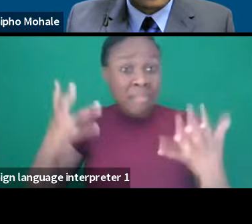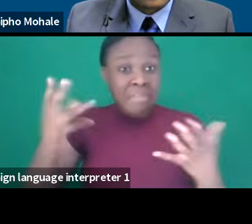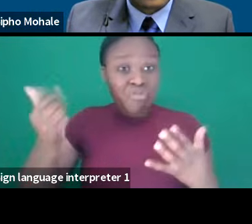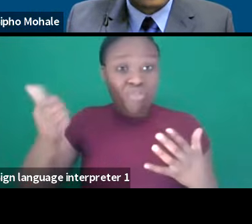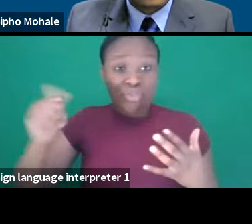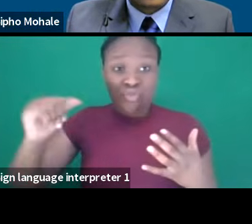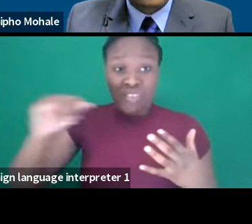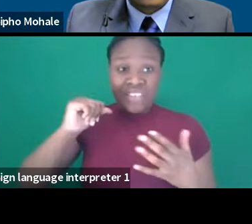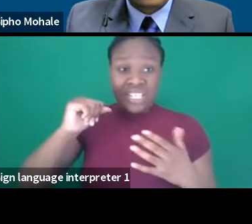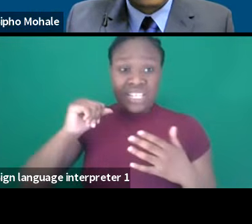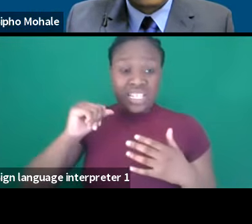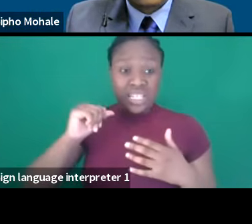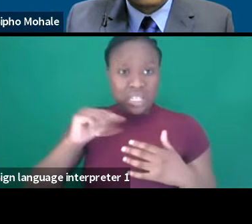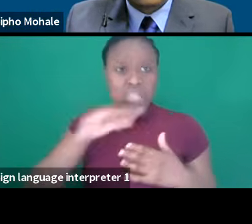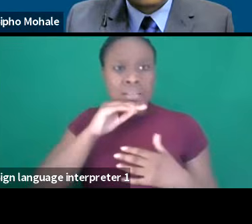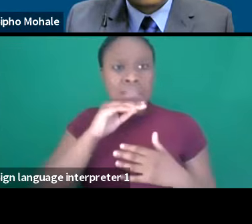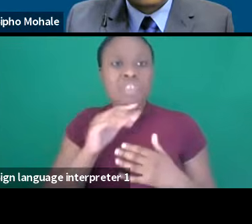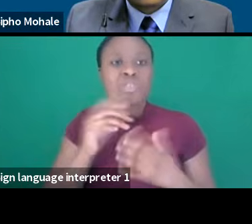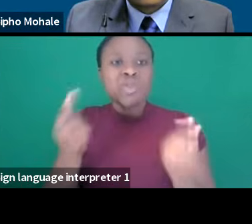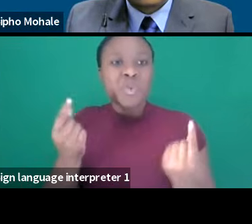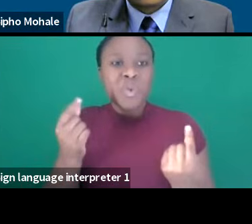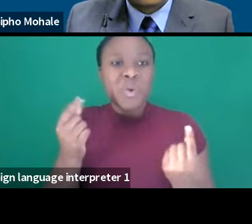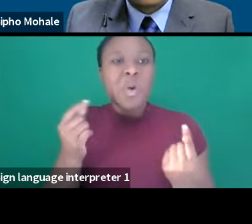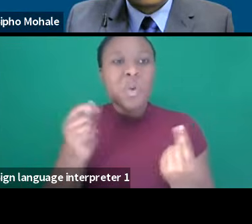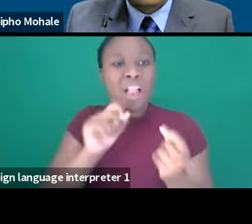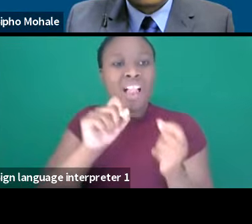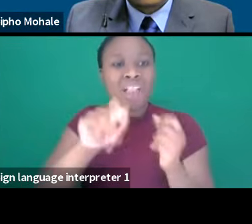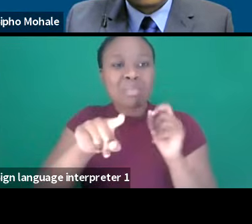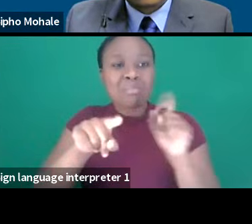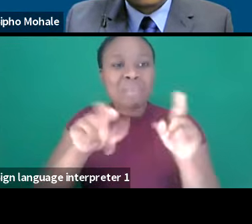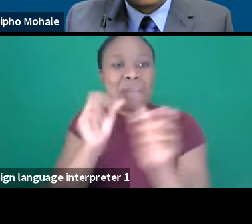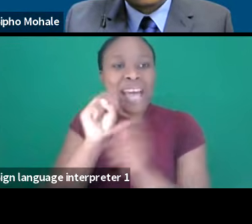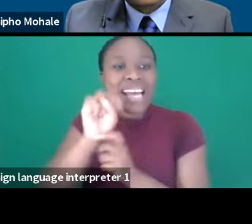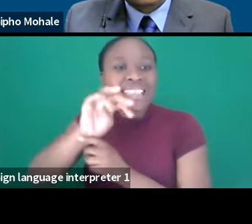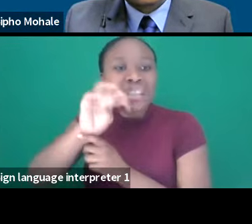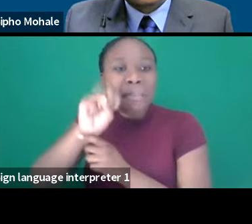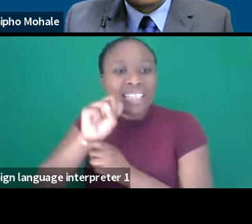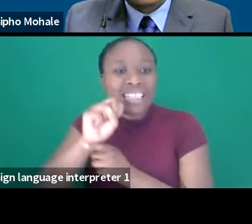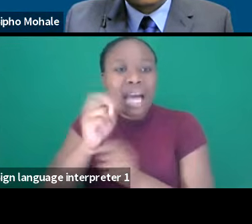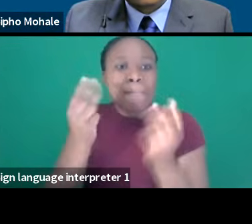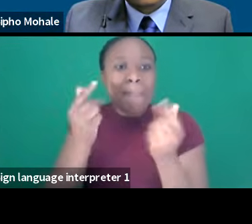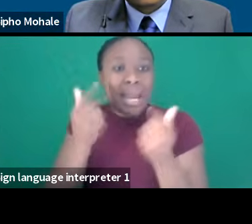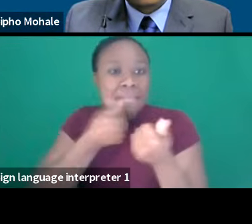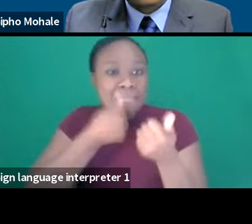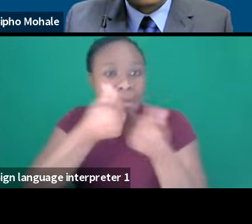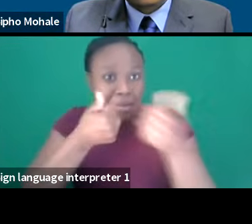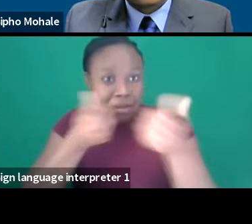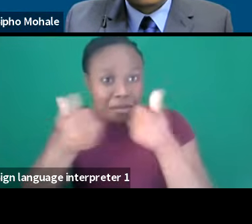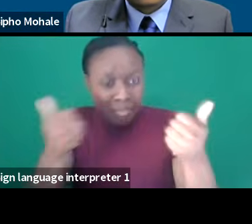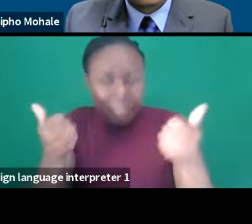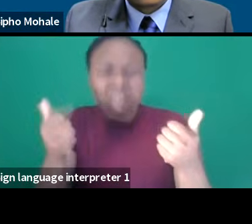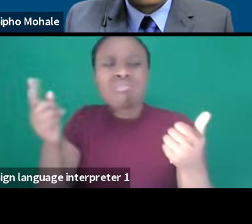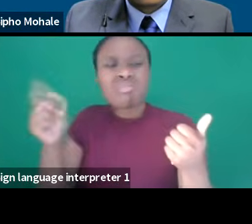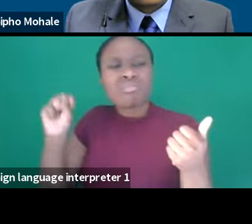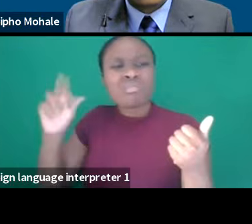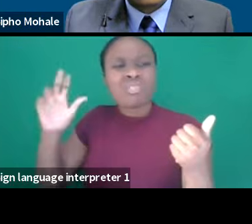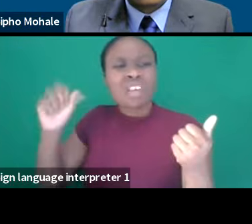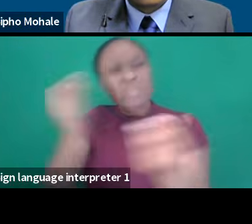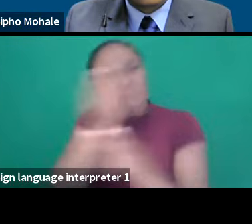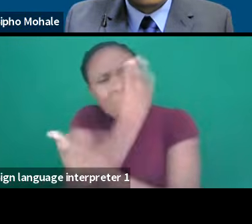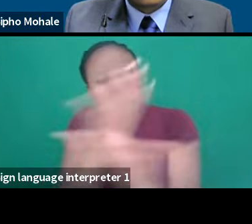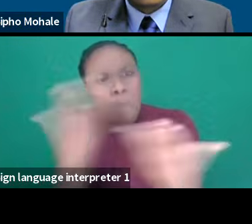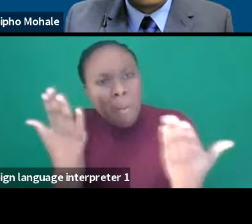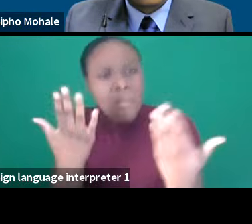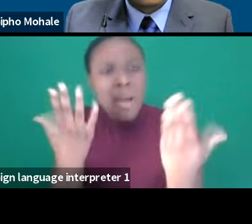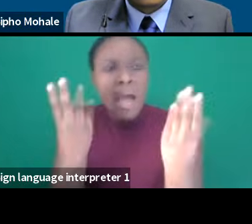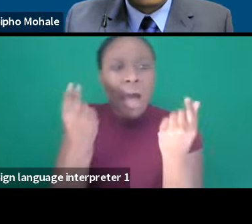SARS is currently sending SMSs to taxpayers. If there's outstanding returns, SARS will inform you that there's outstanding returns, hence